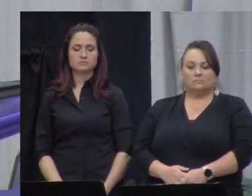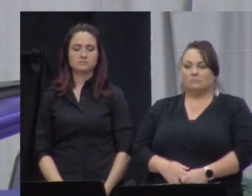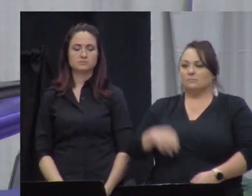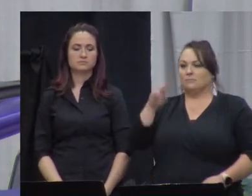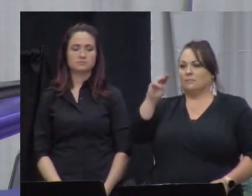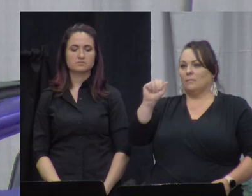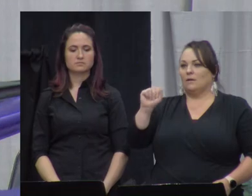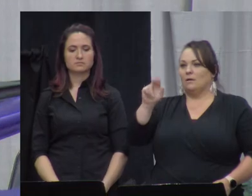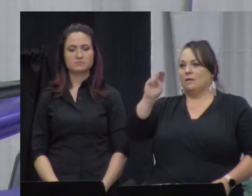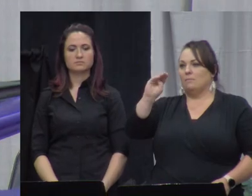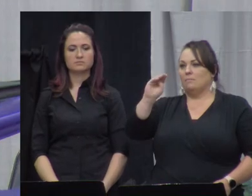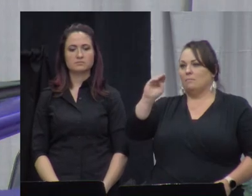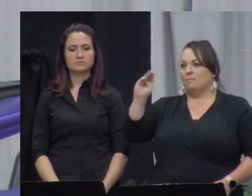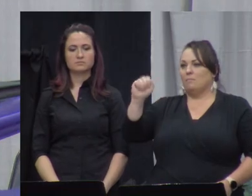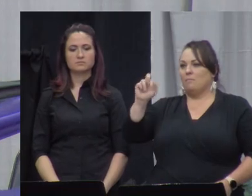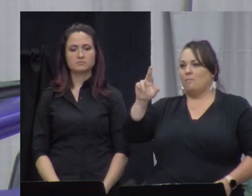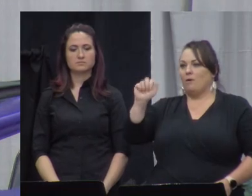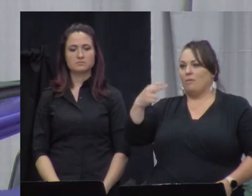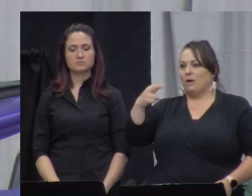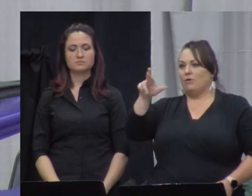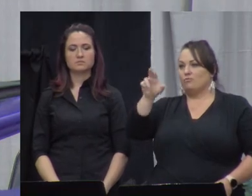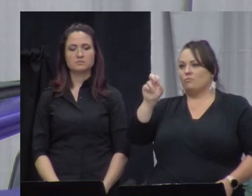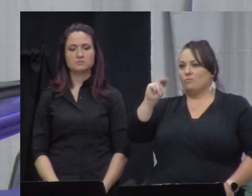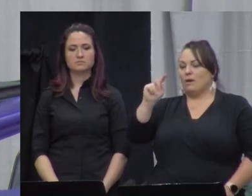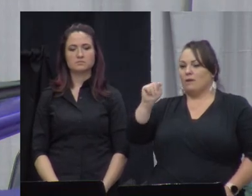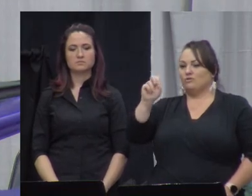Amara Renteria.